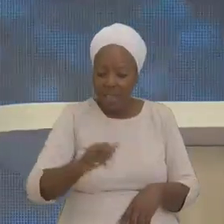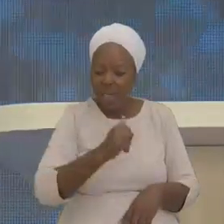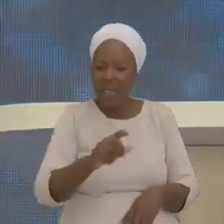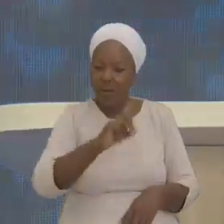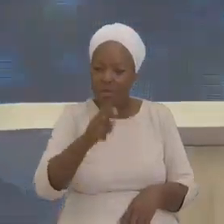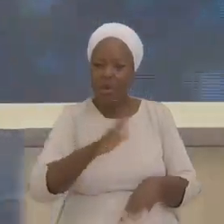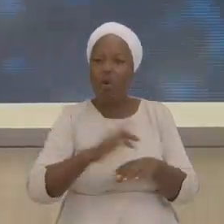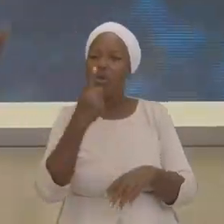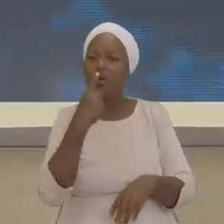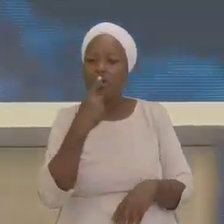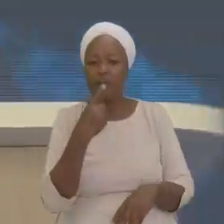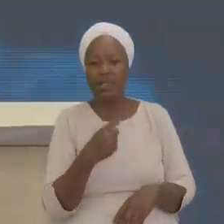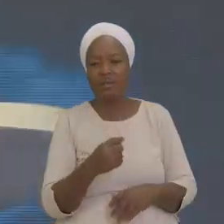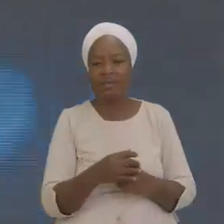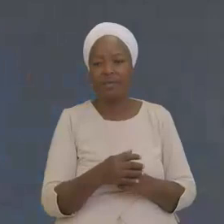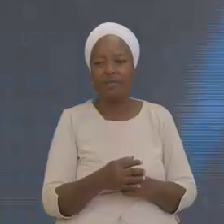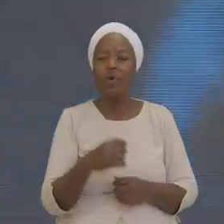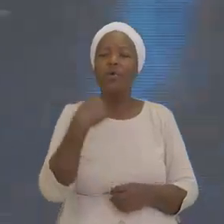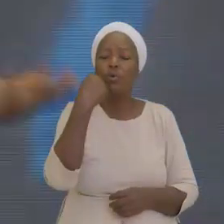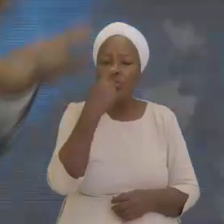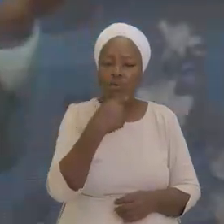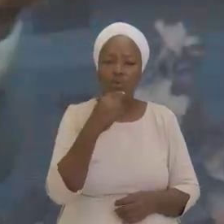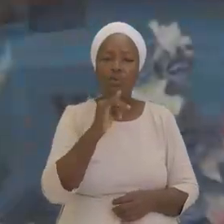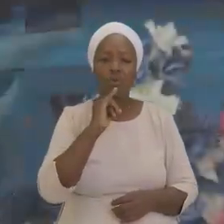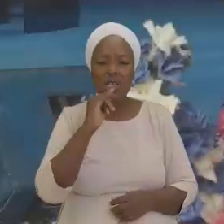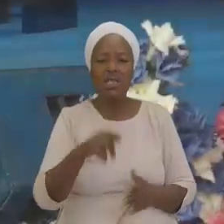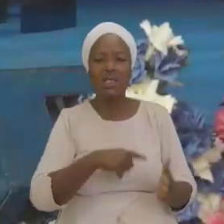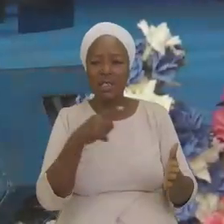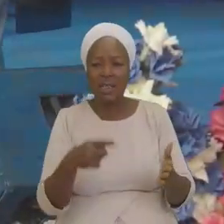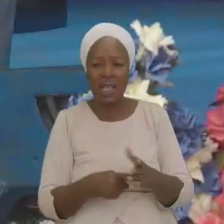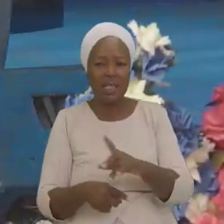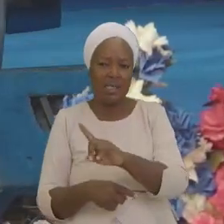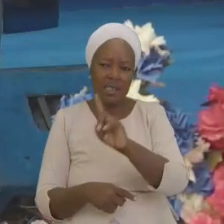lips. Who is this?